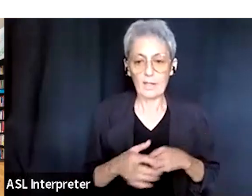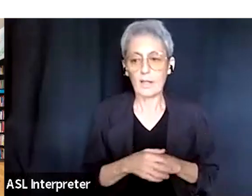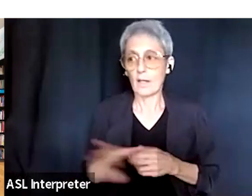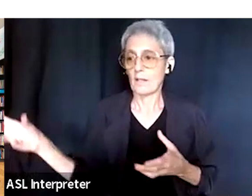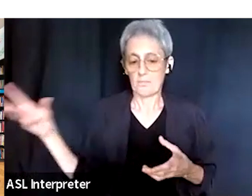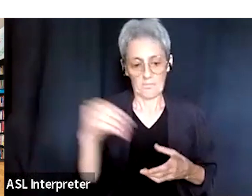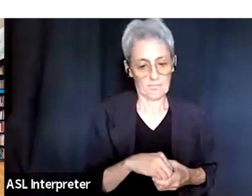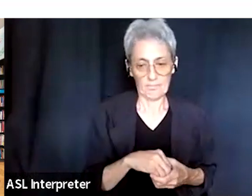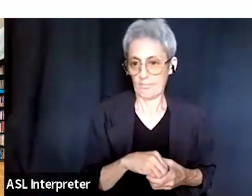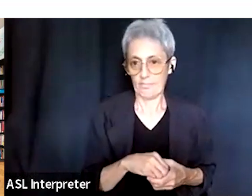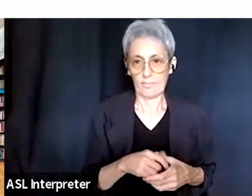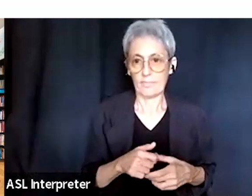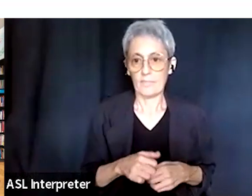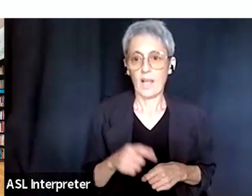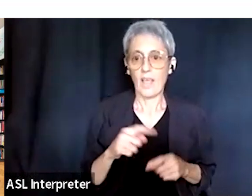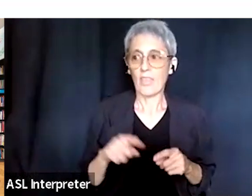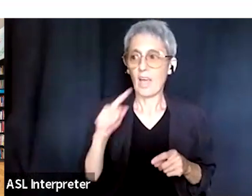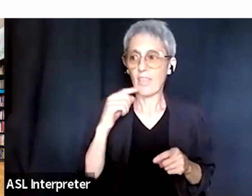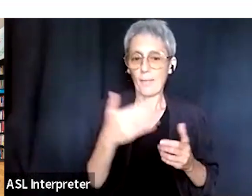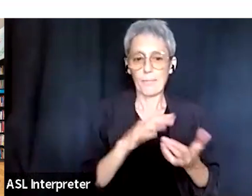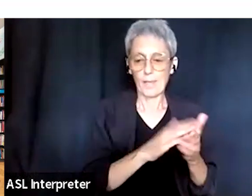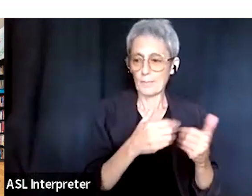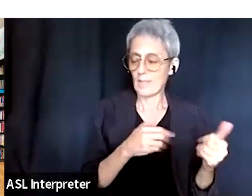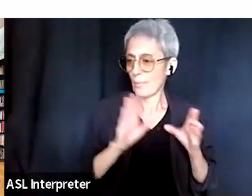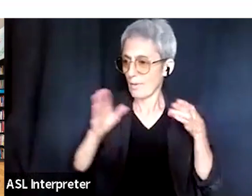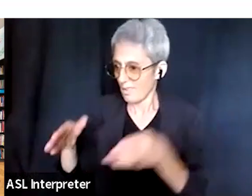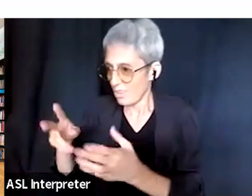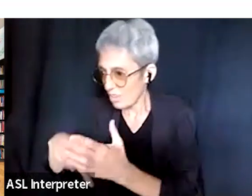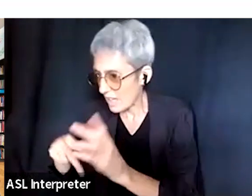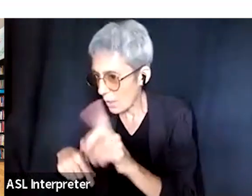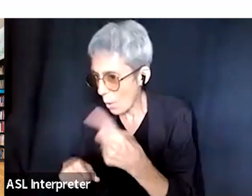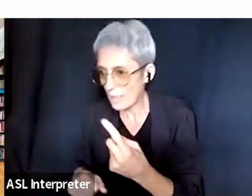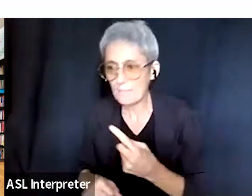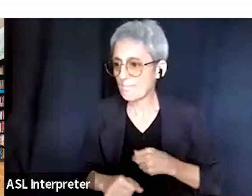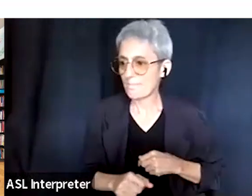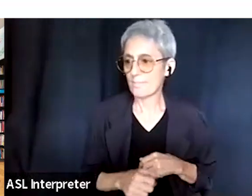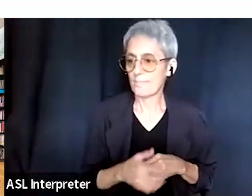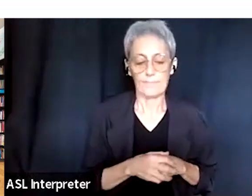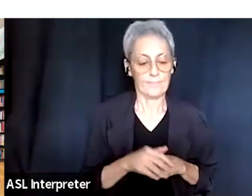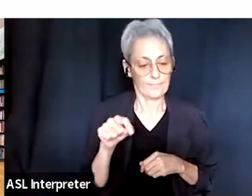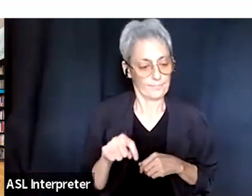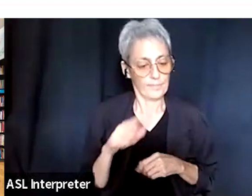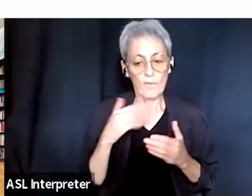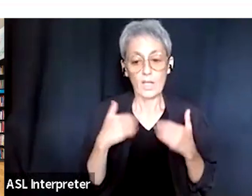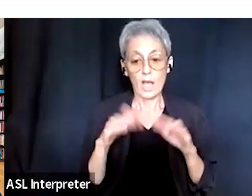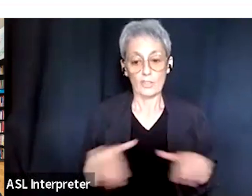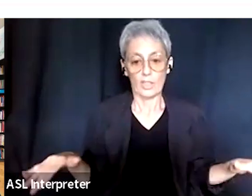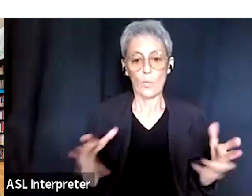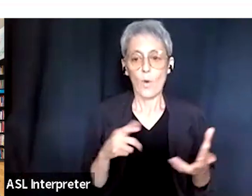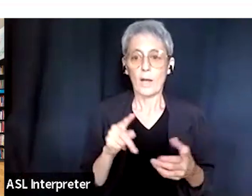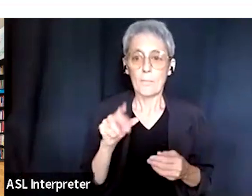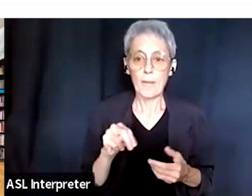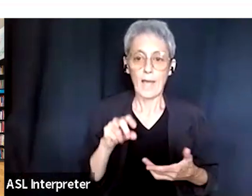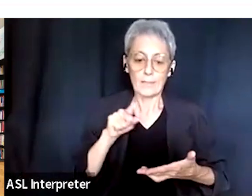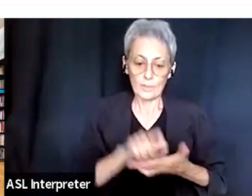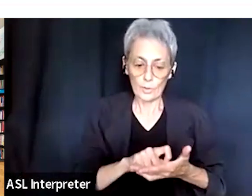very reading focused way. And we have to think about, actually, for those youngest children who really want to put pen to paper to actually